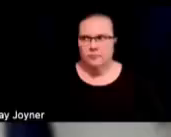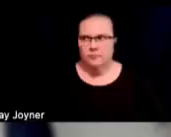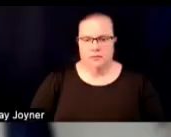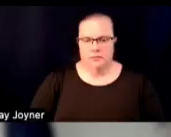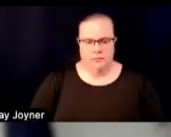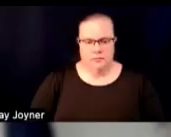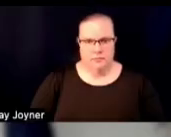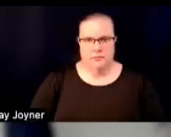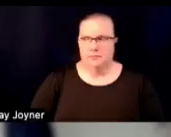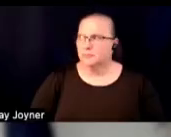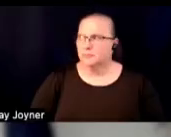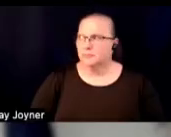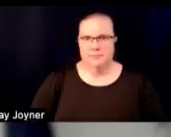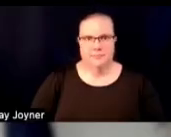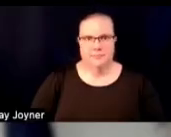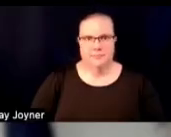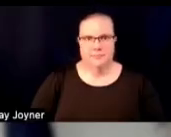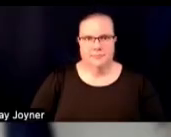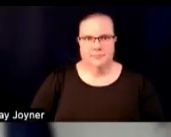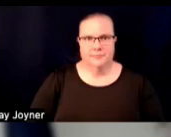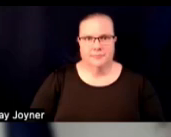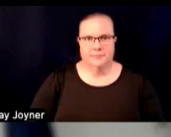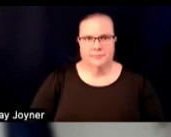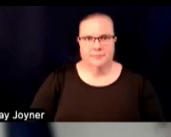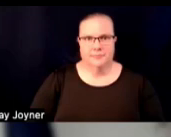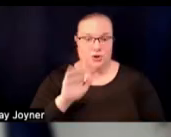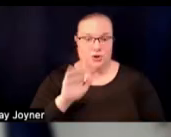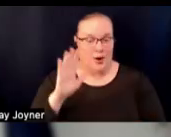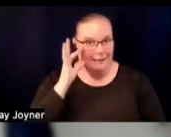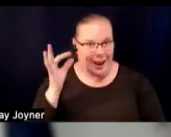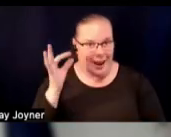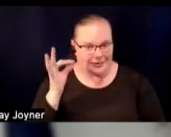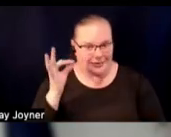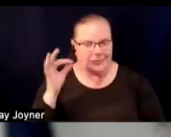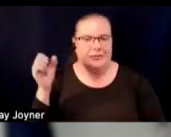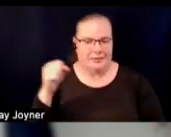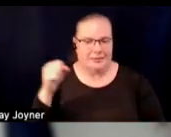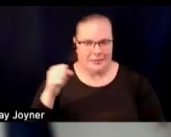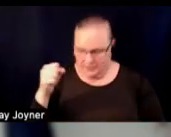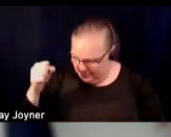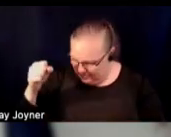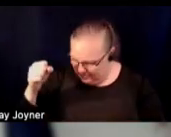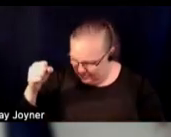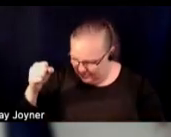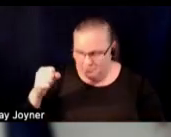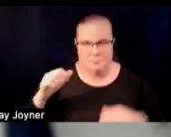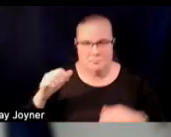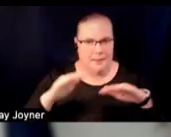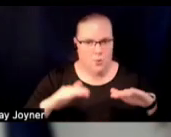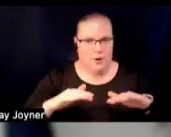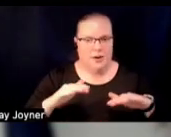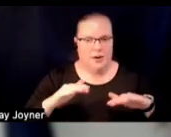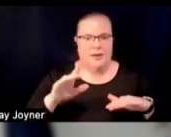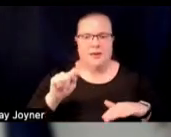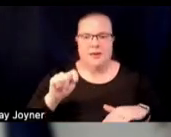Oh, yes. This is your cat. Yes, my little boy Tata. Um, so